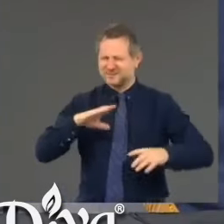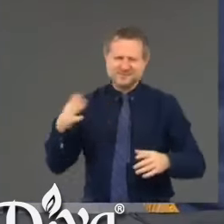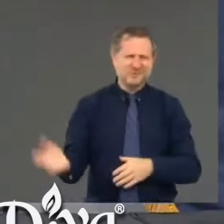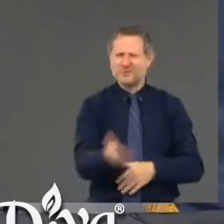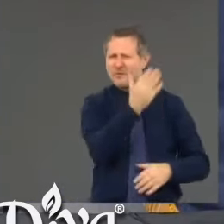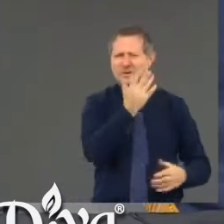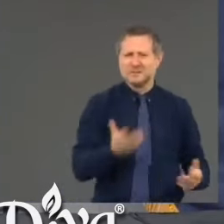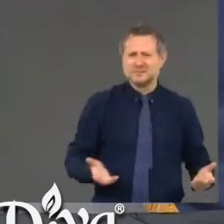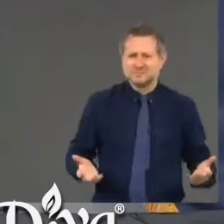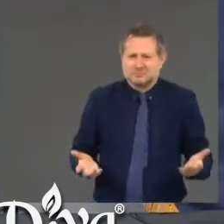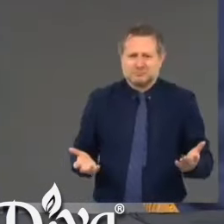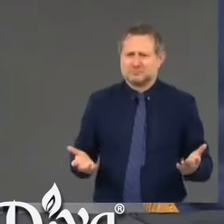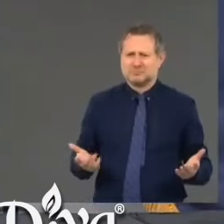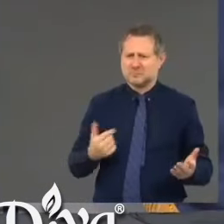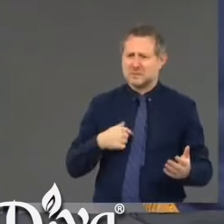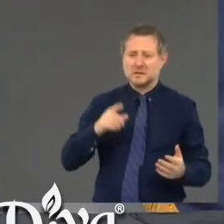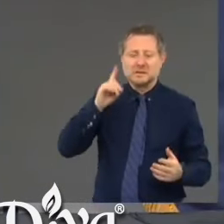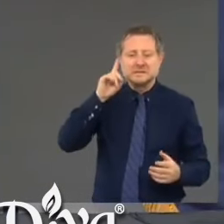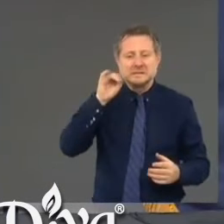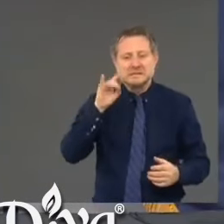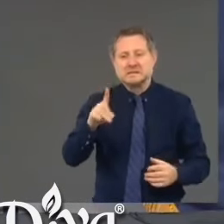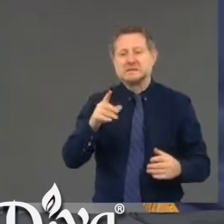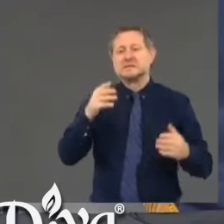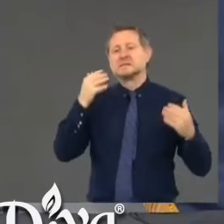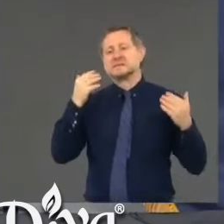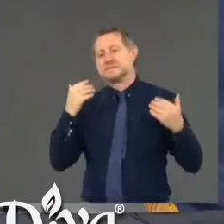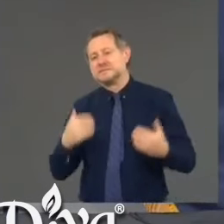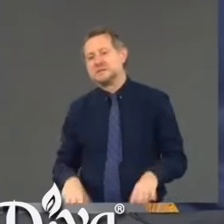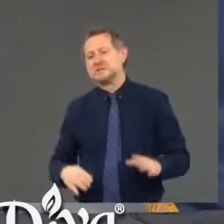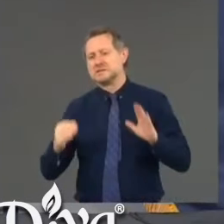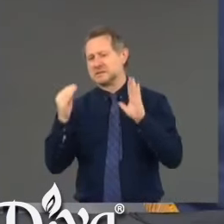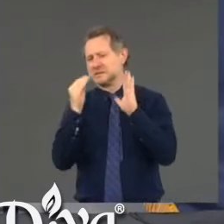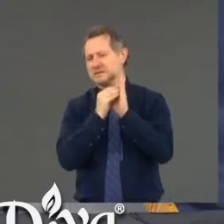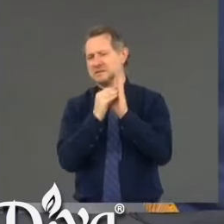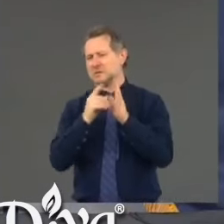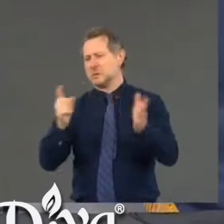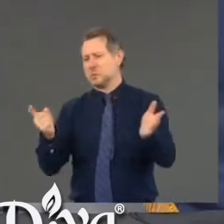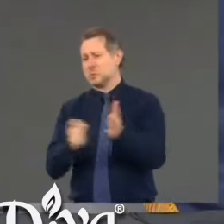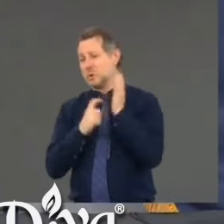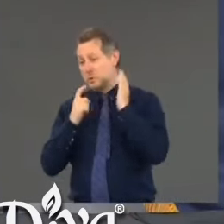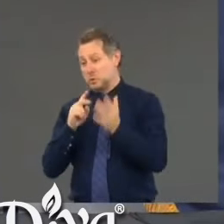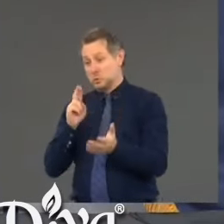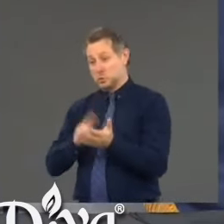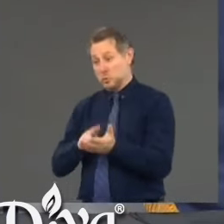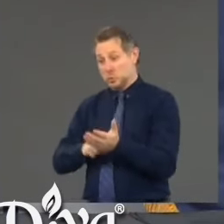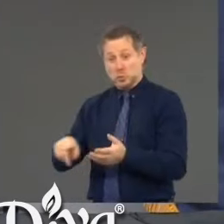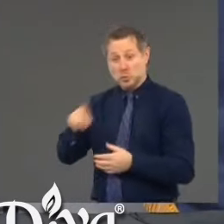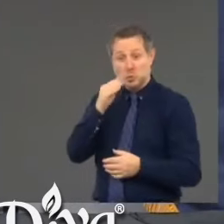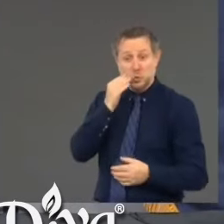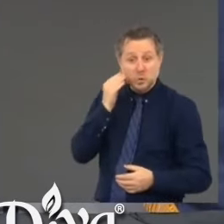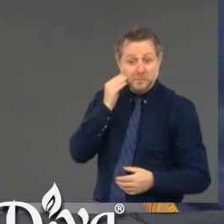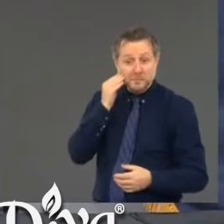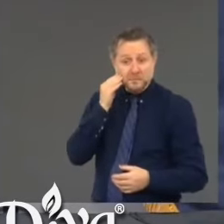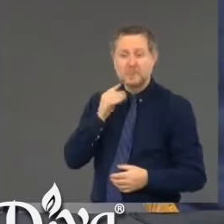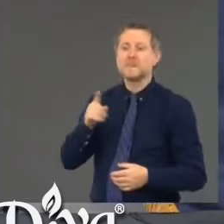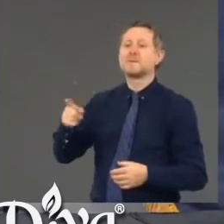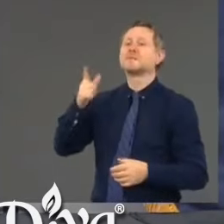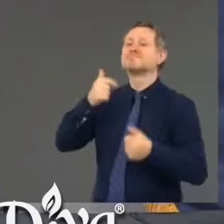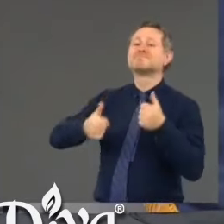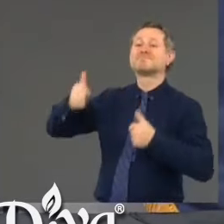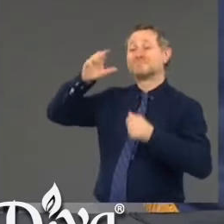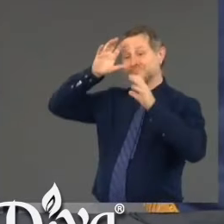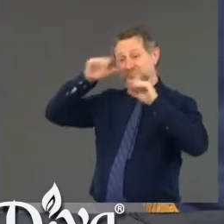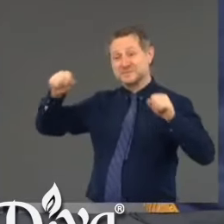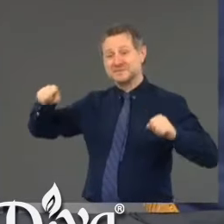We did put in a requirement that the nursing home operators are not that happy with, some of them,